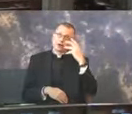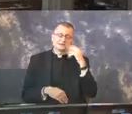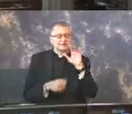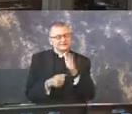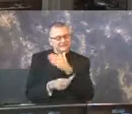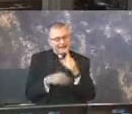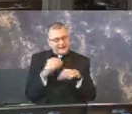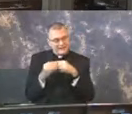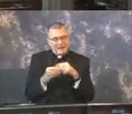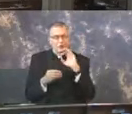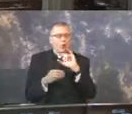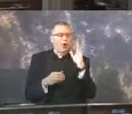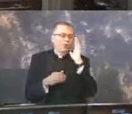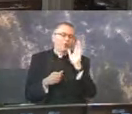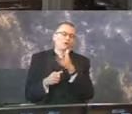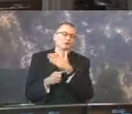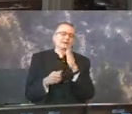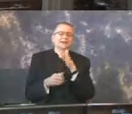would gladden our faces.